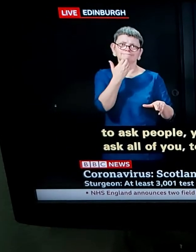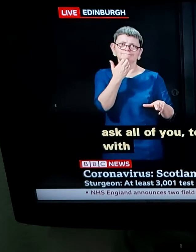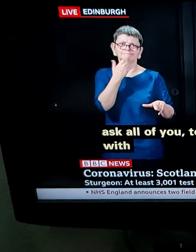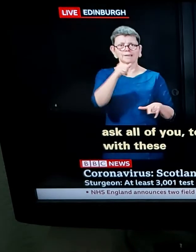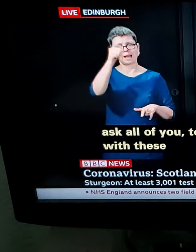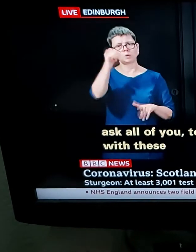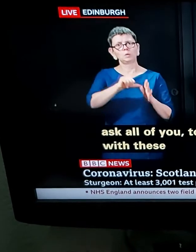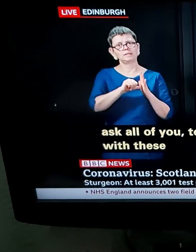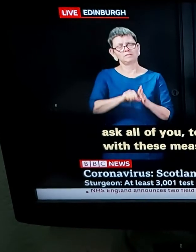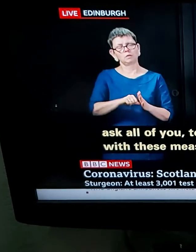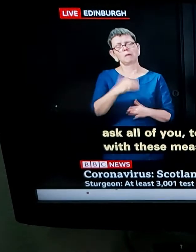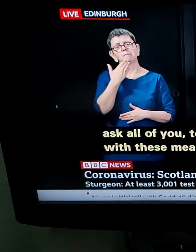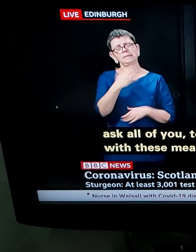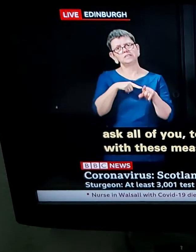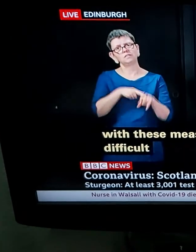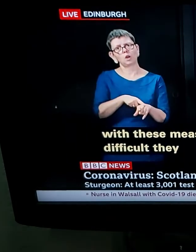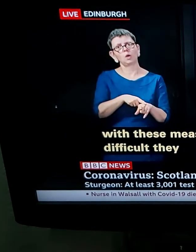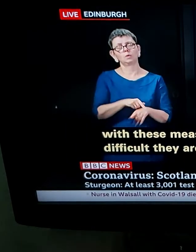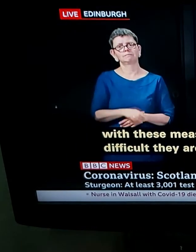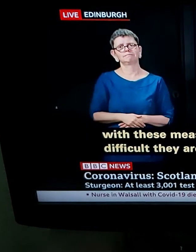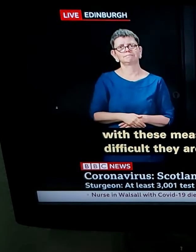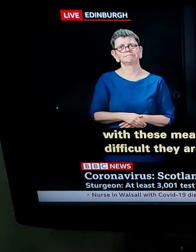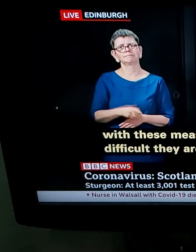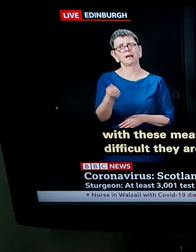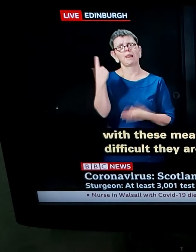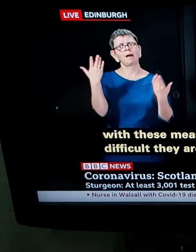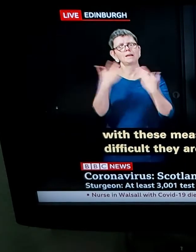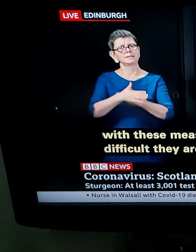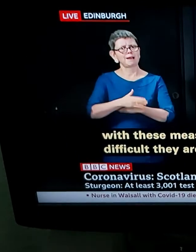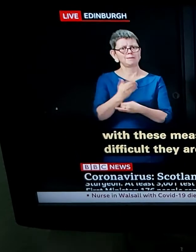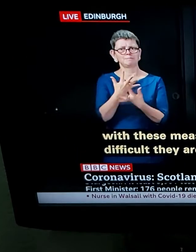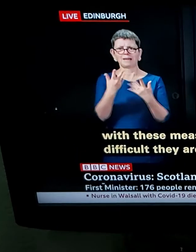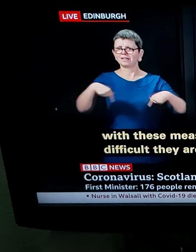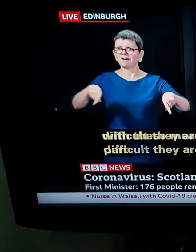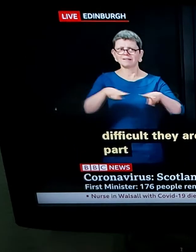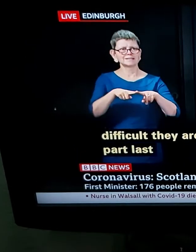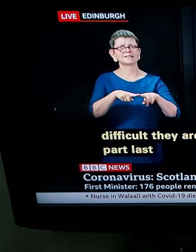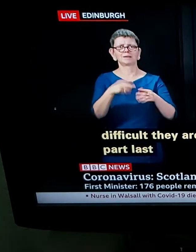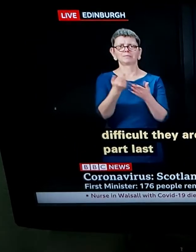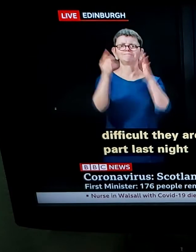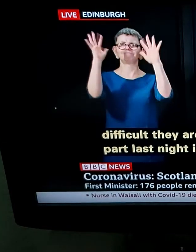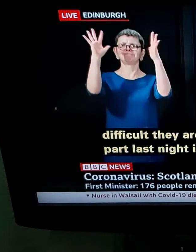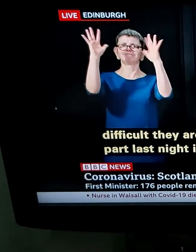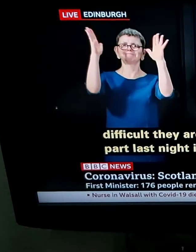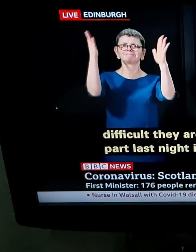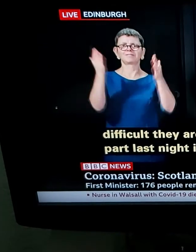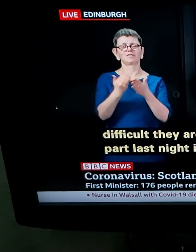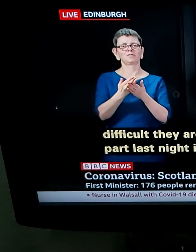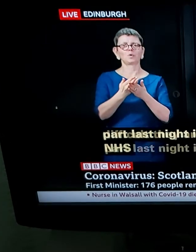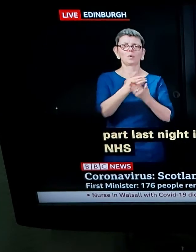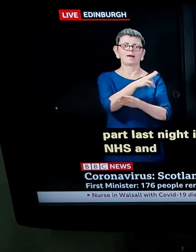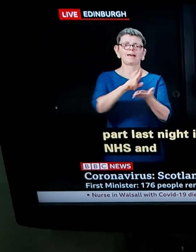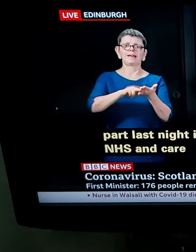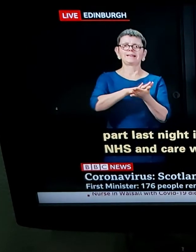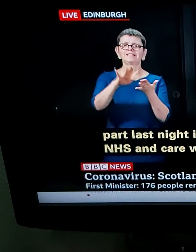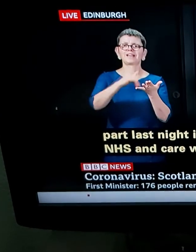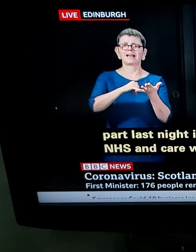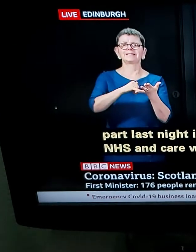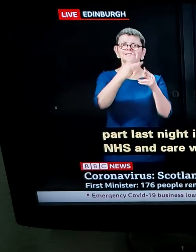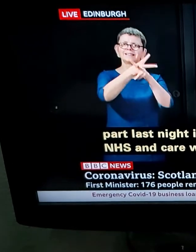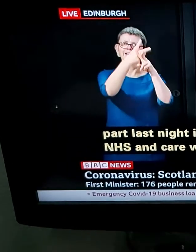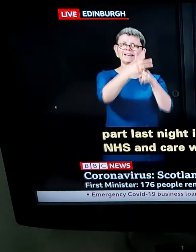they are. Many of us took part last night in the applause for NHS and care workers that was heard to the accompaniment of